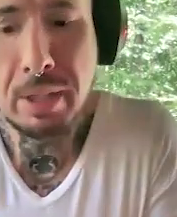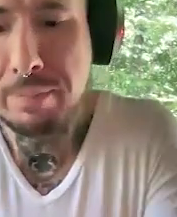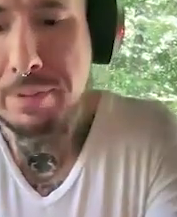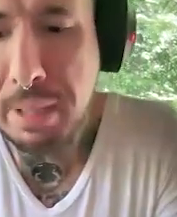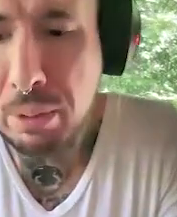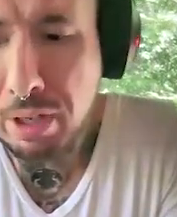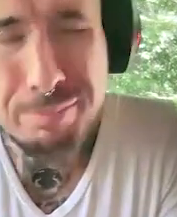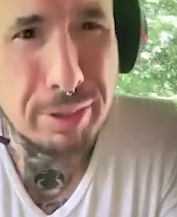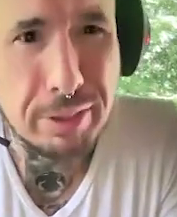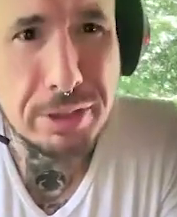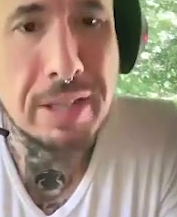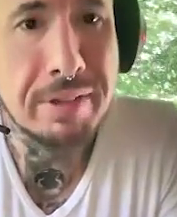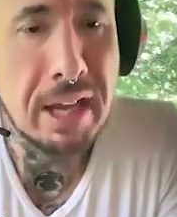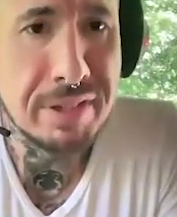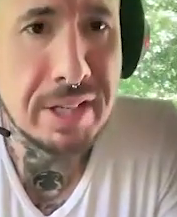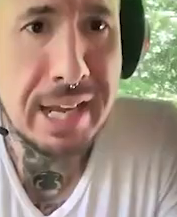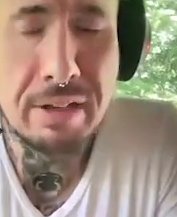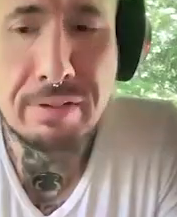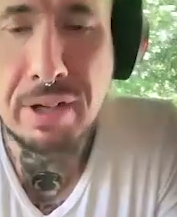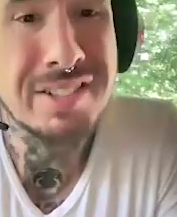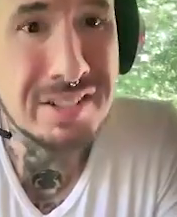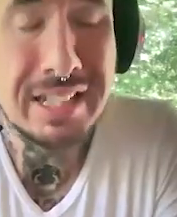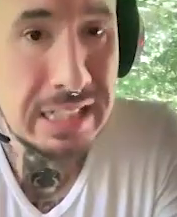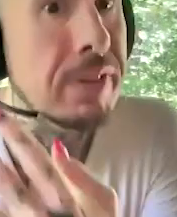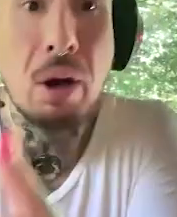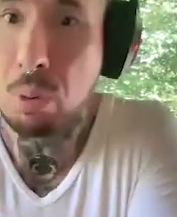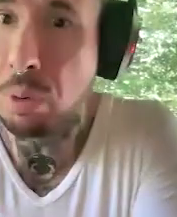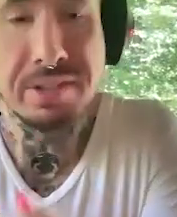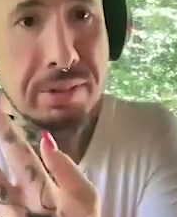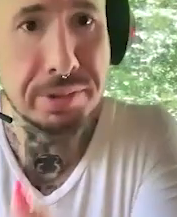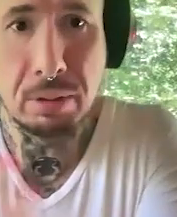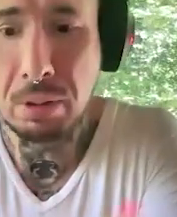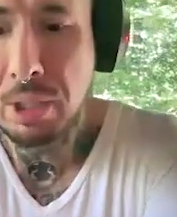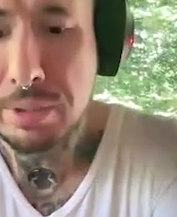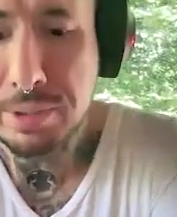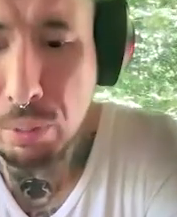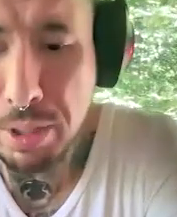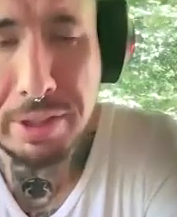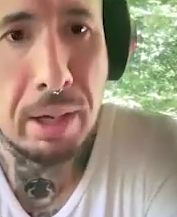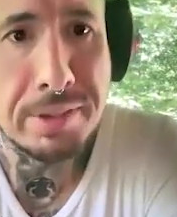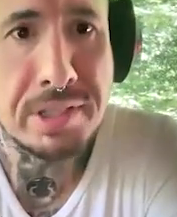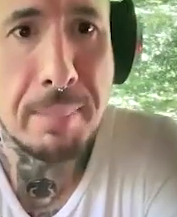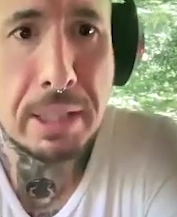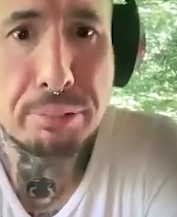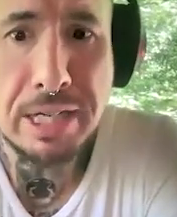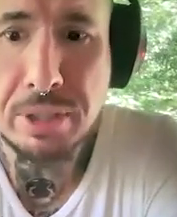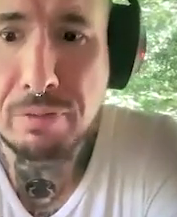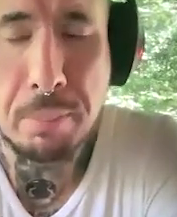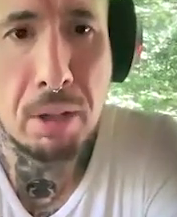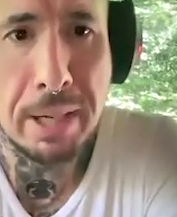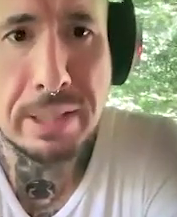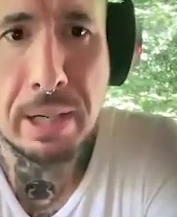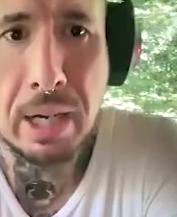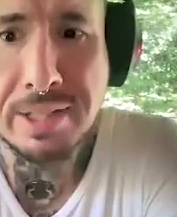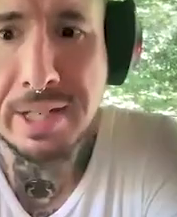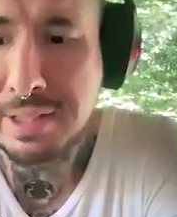have the amount of privilege and the life that I have today, even though I still deal with systemic oppression